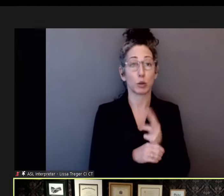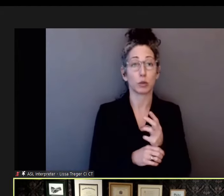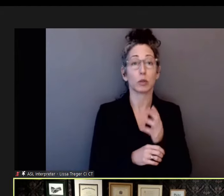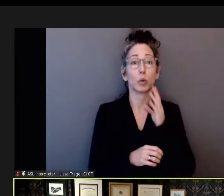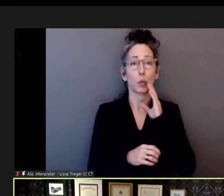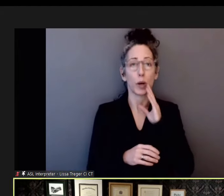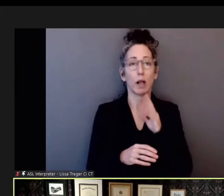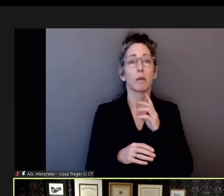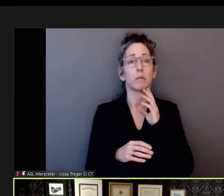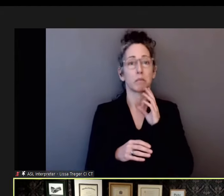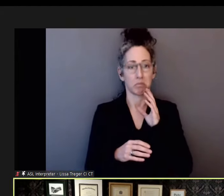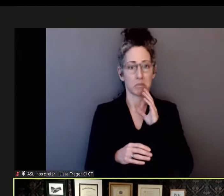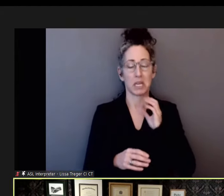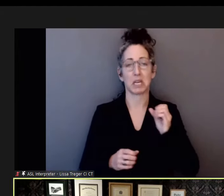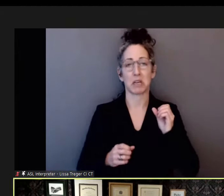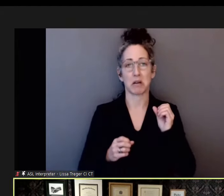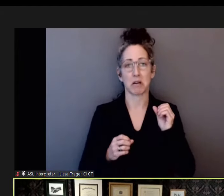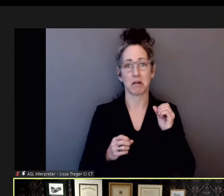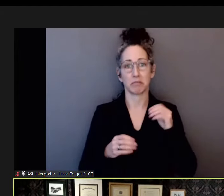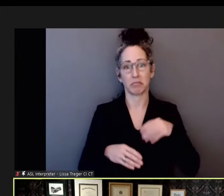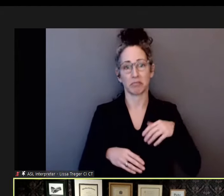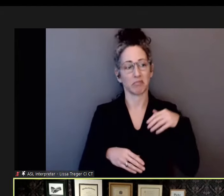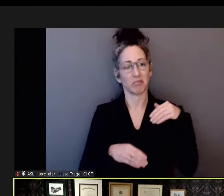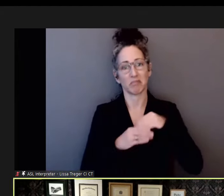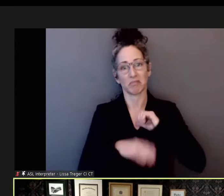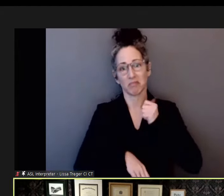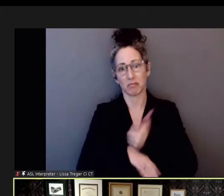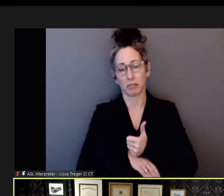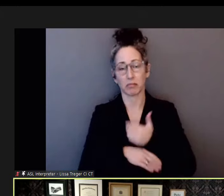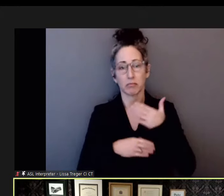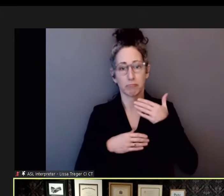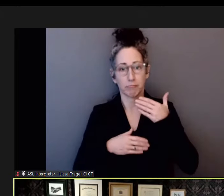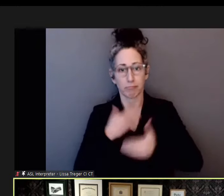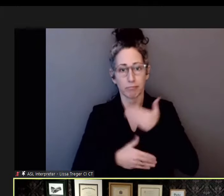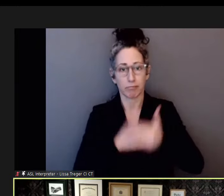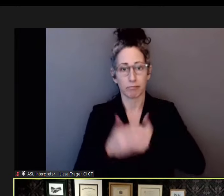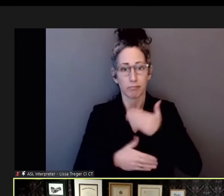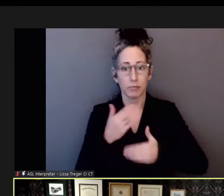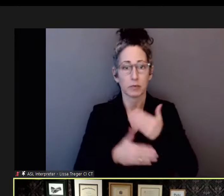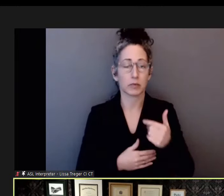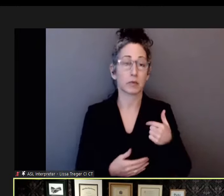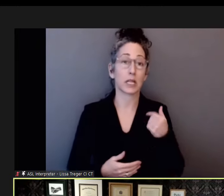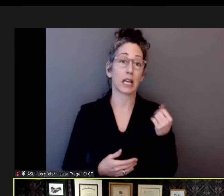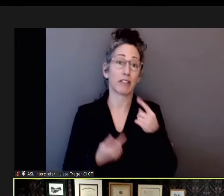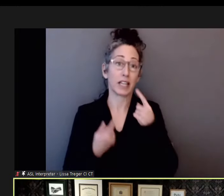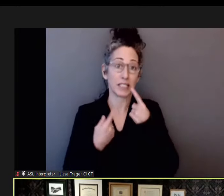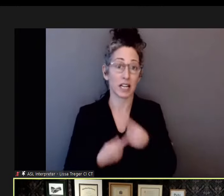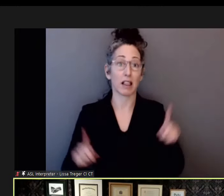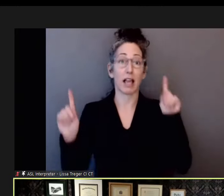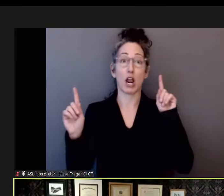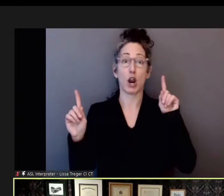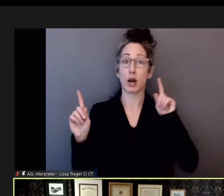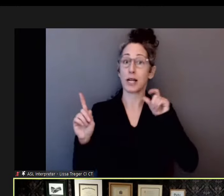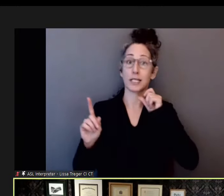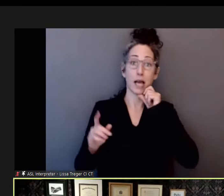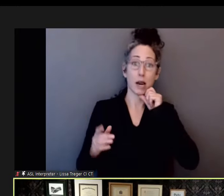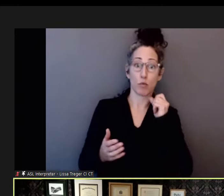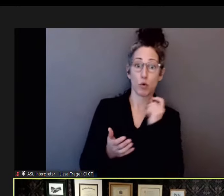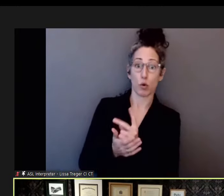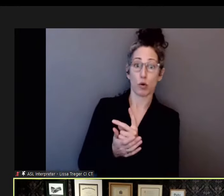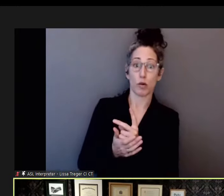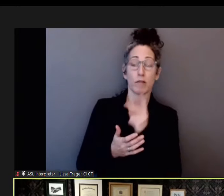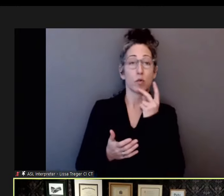duration of the declaration justifying emergency use of the product, unless that declaration is terminated or the authorization is revoked